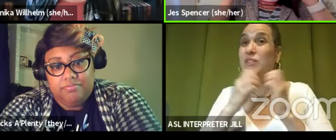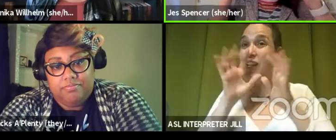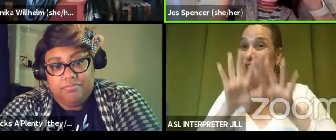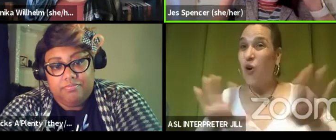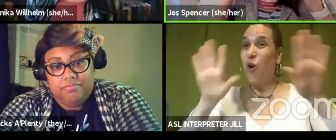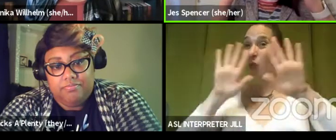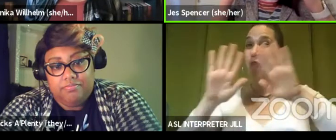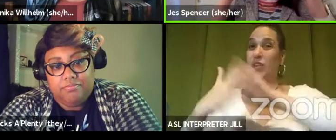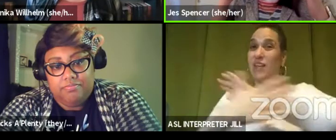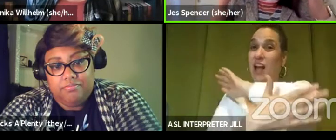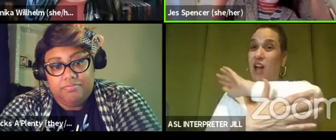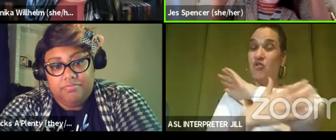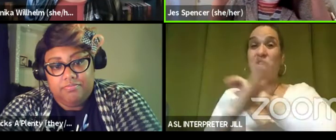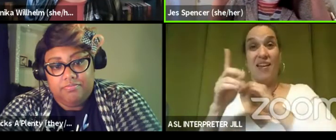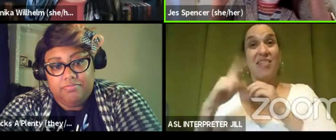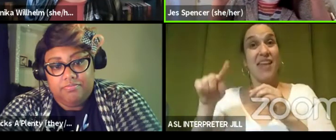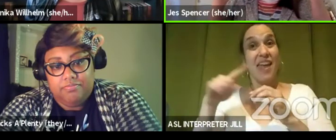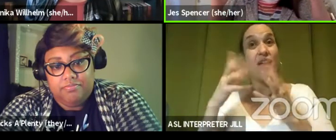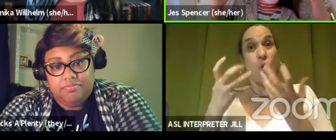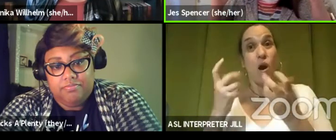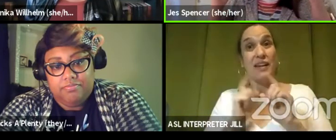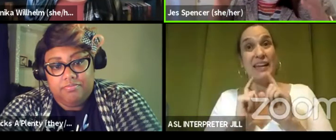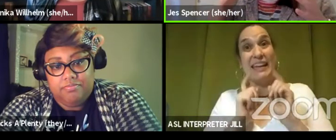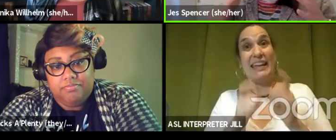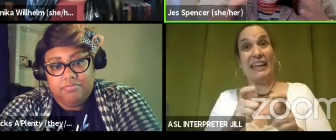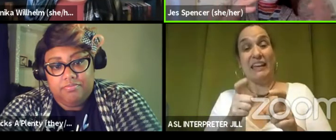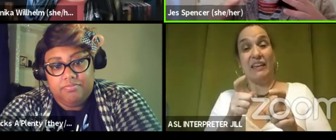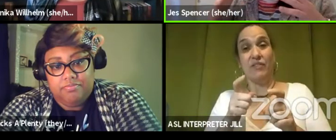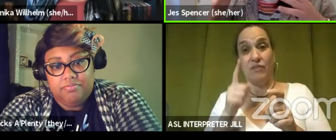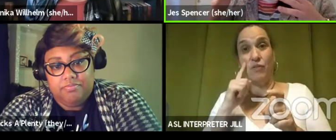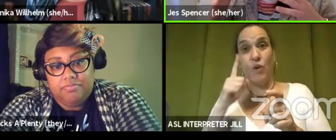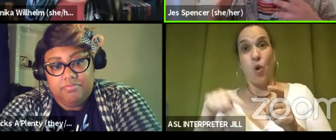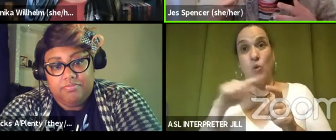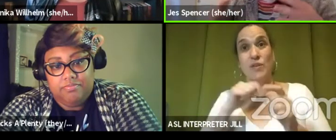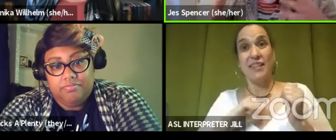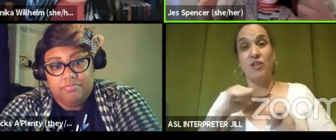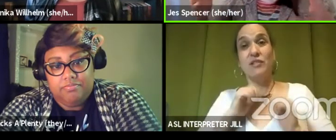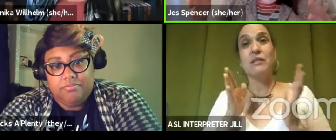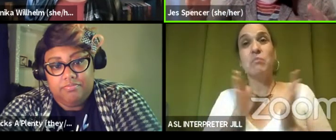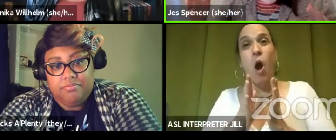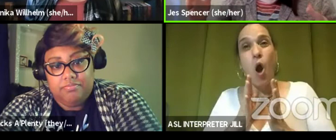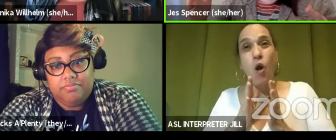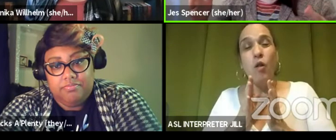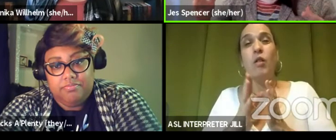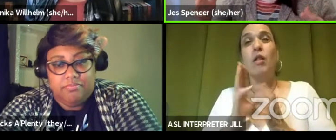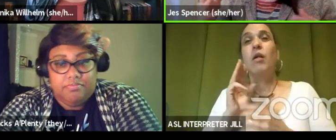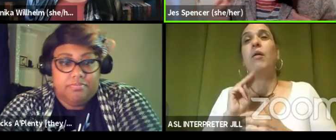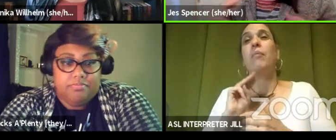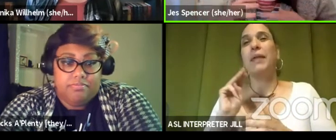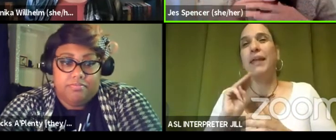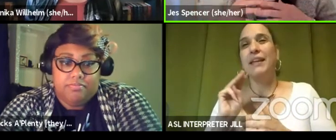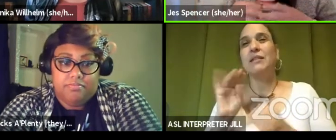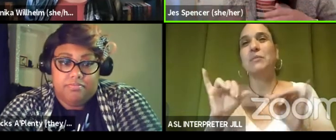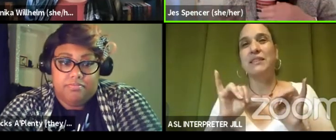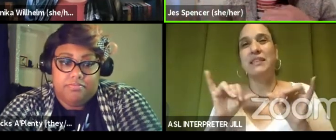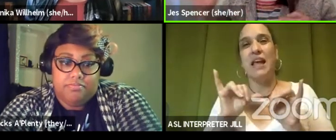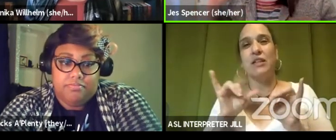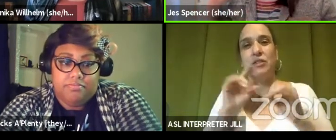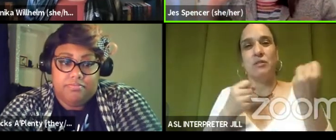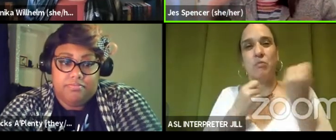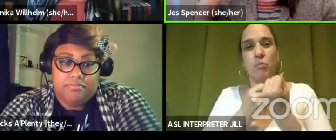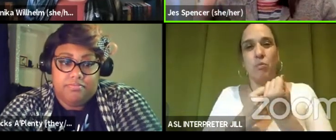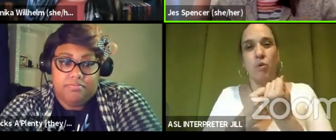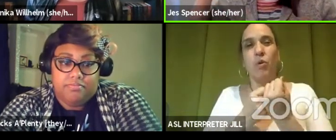are specifically looking to give to theaters that are small, medium sized to support things like this. And so just like